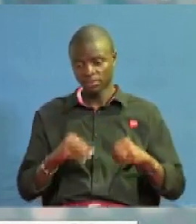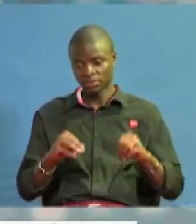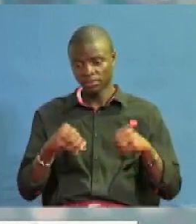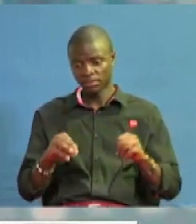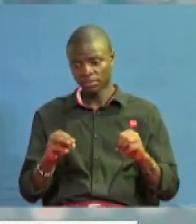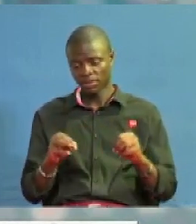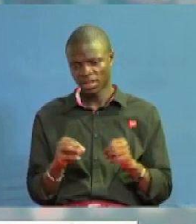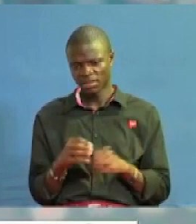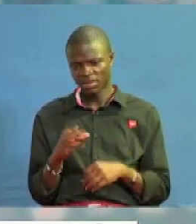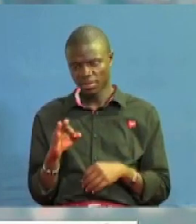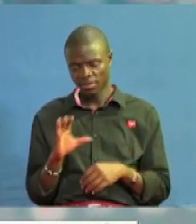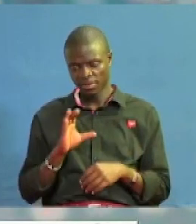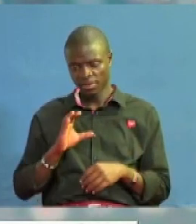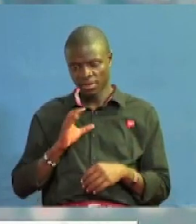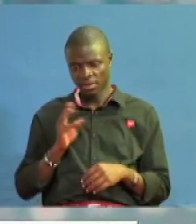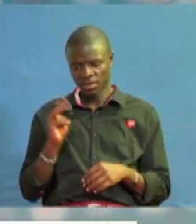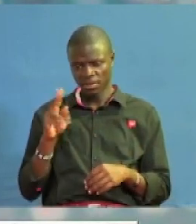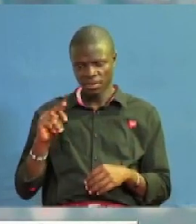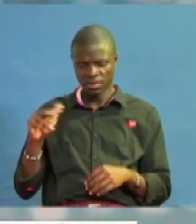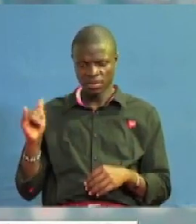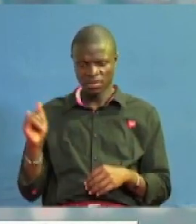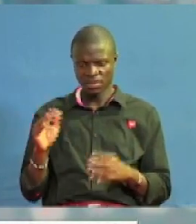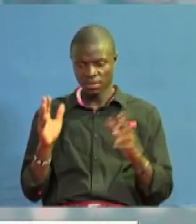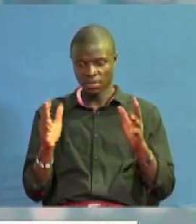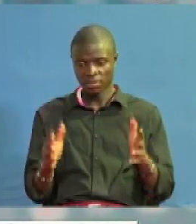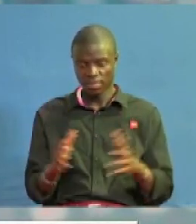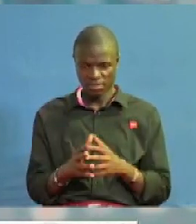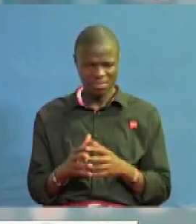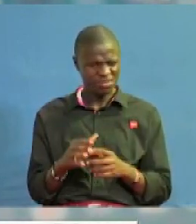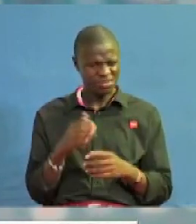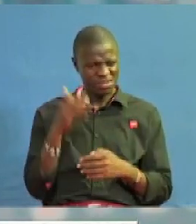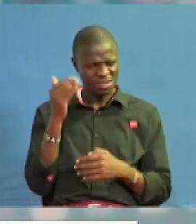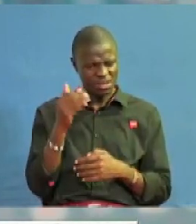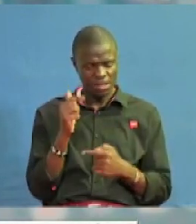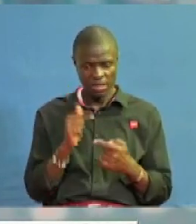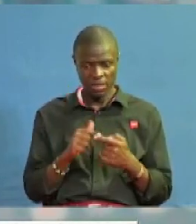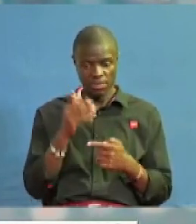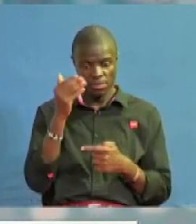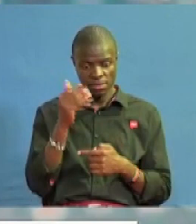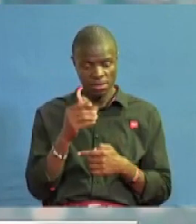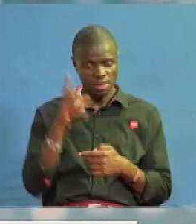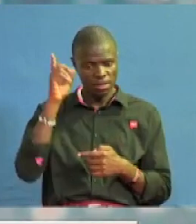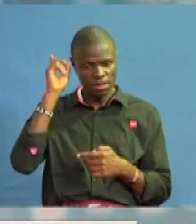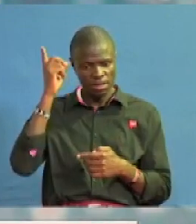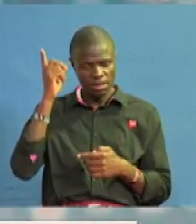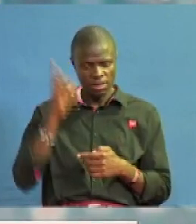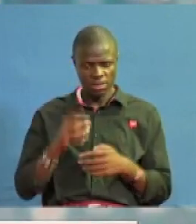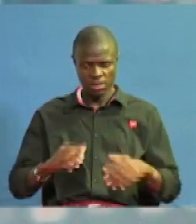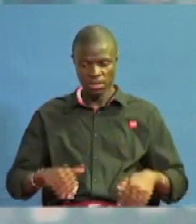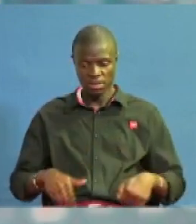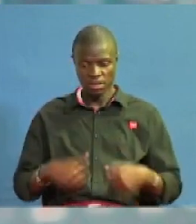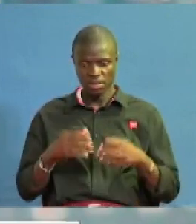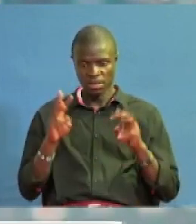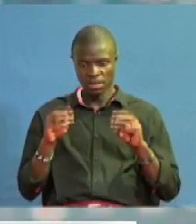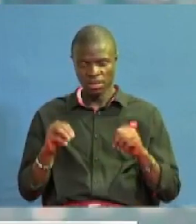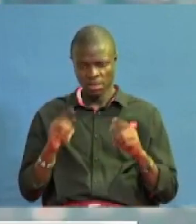that company. Okay? Yeah. Now, the management is the people who make the day-to-day decisions. Yeah. Okay? So, and how can